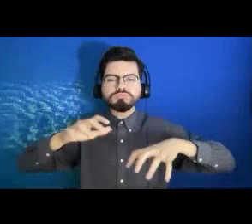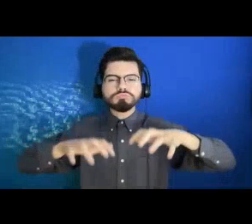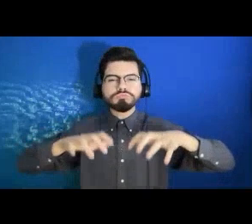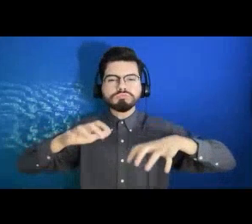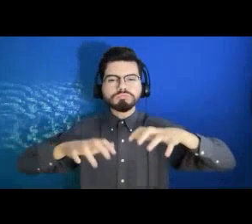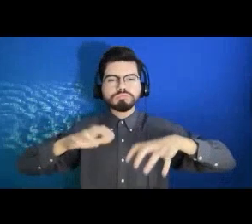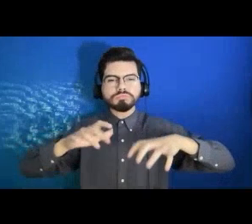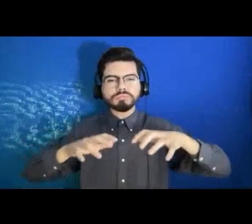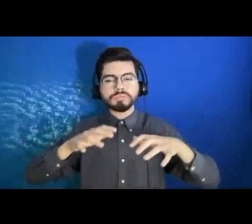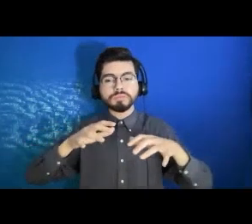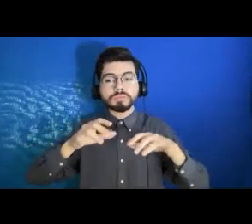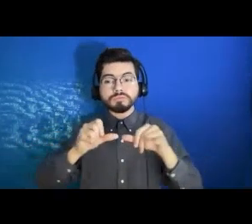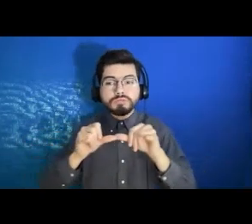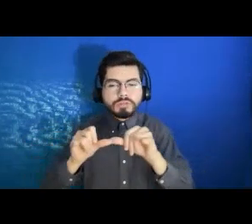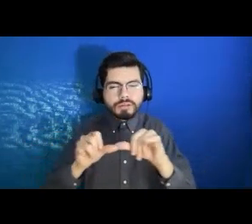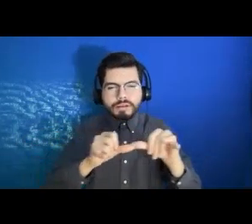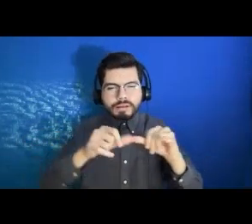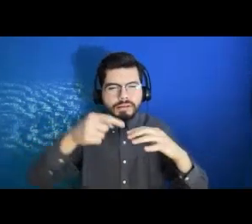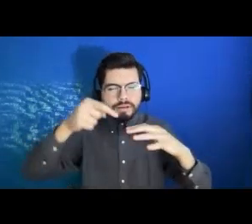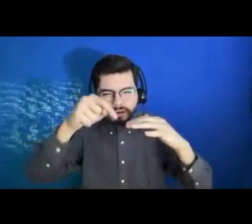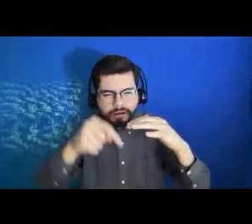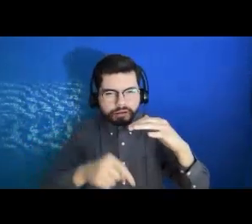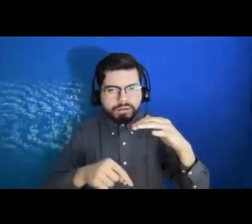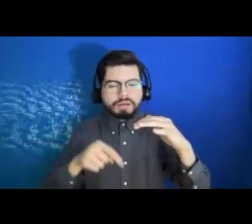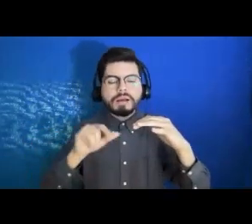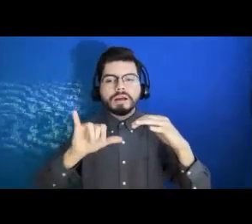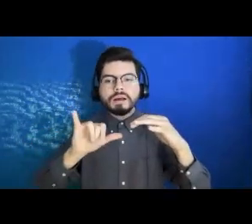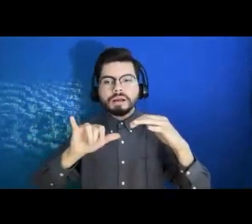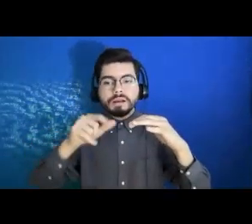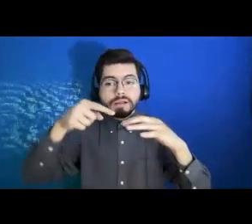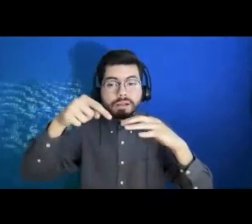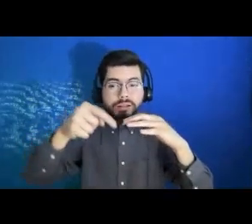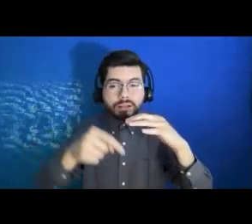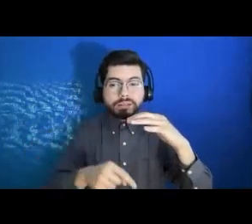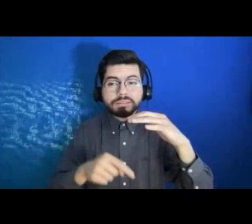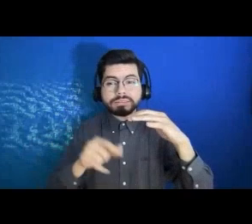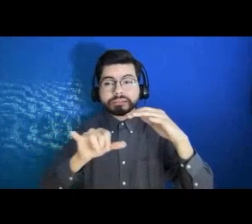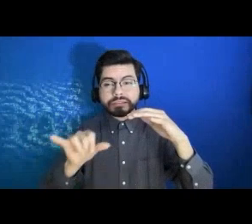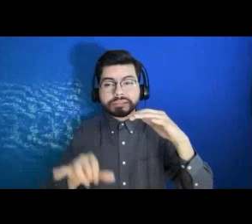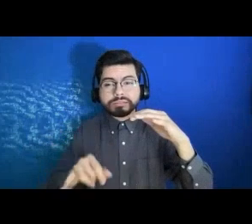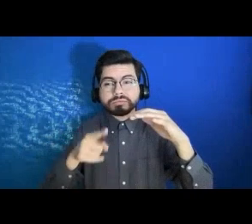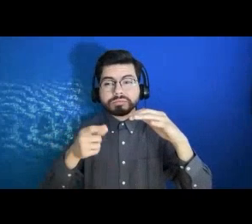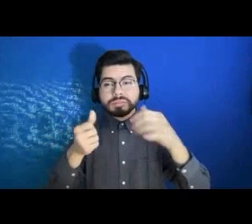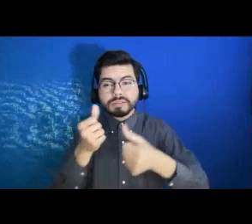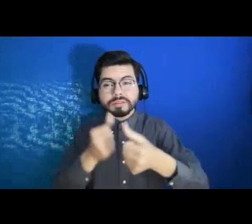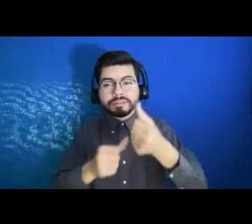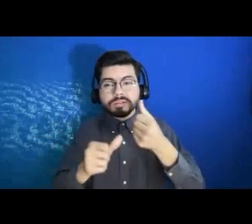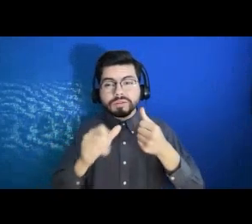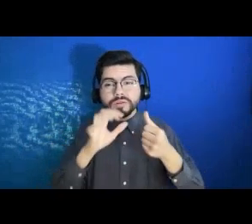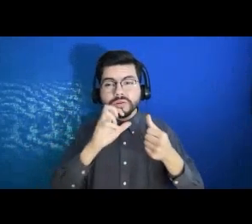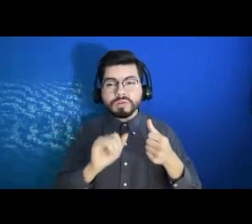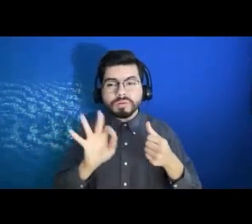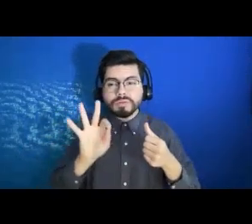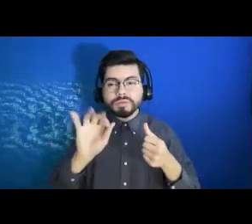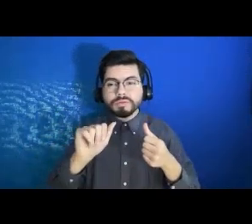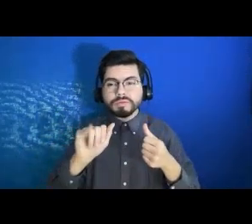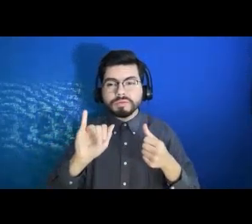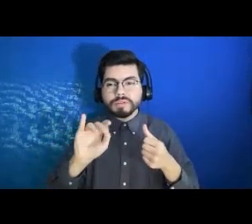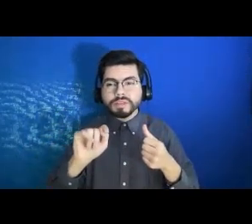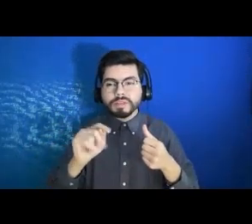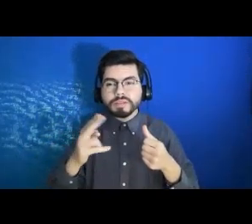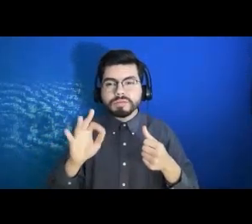And we can use that to image the plumbing system underneath Old Faithful. And this is 50 minutes before an